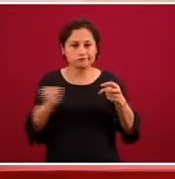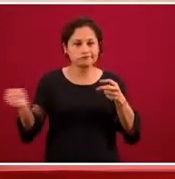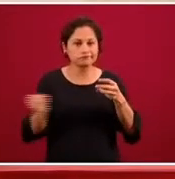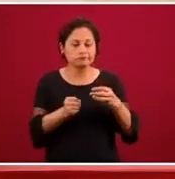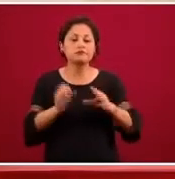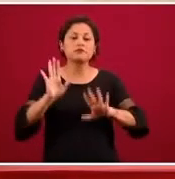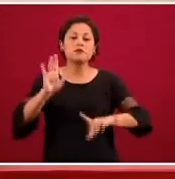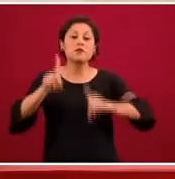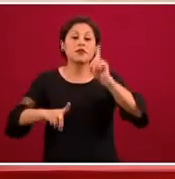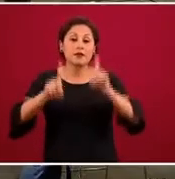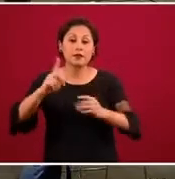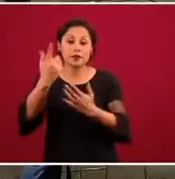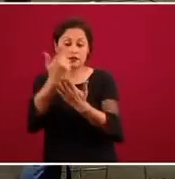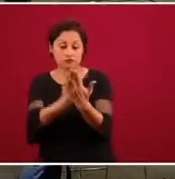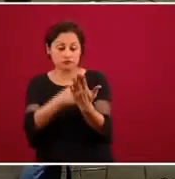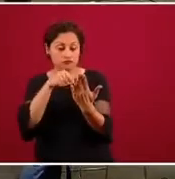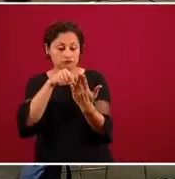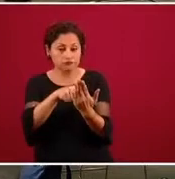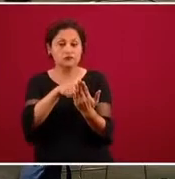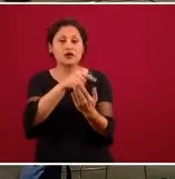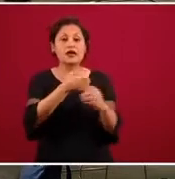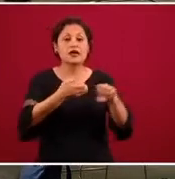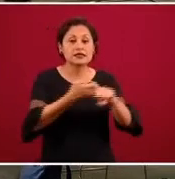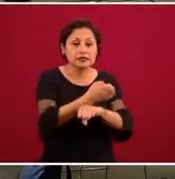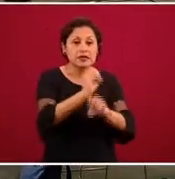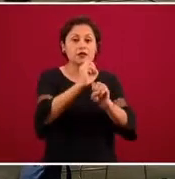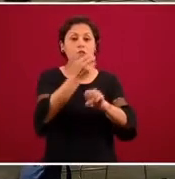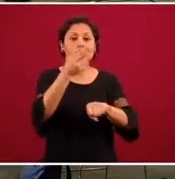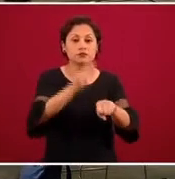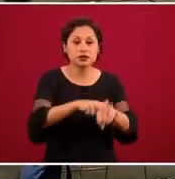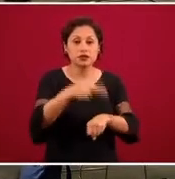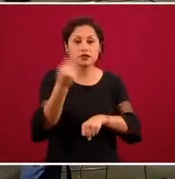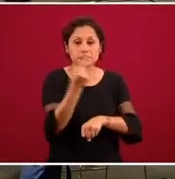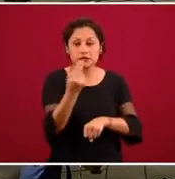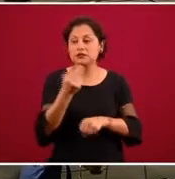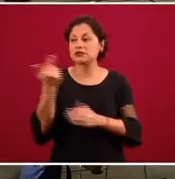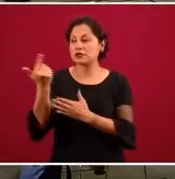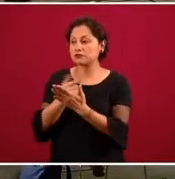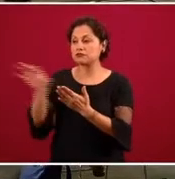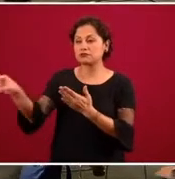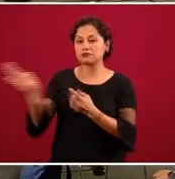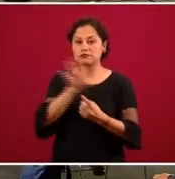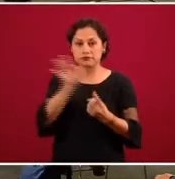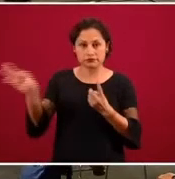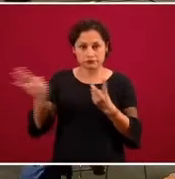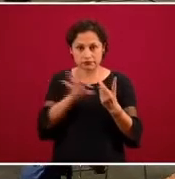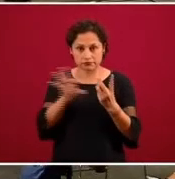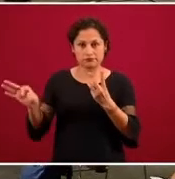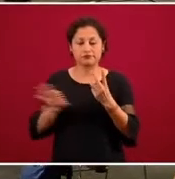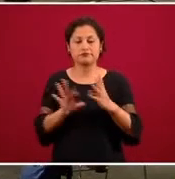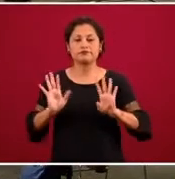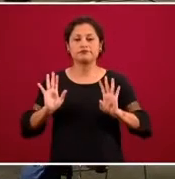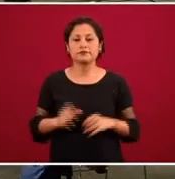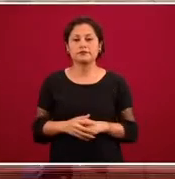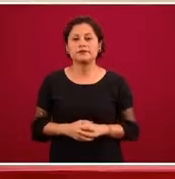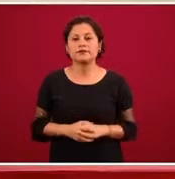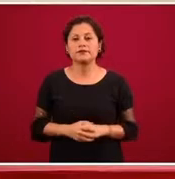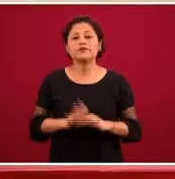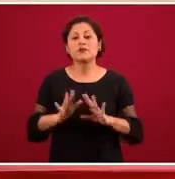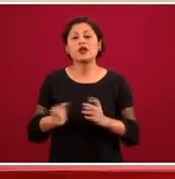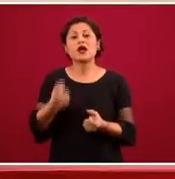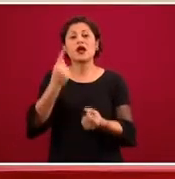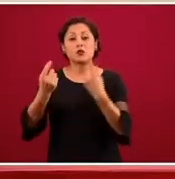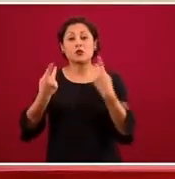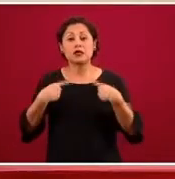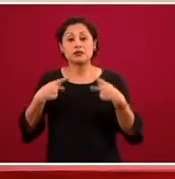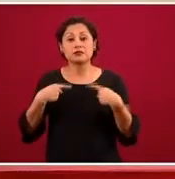federal institution, and we are prioritizing according to specific elements. So there are